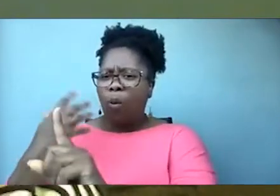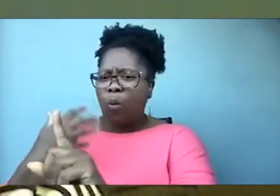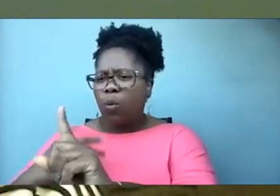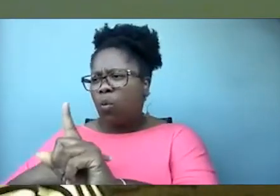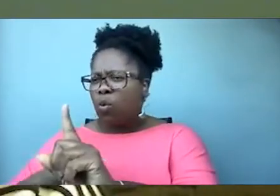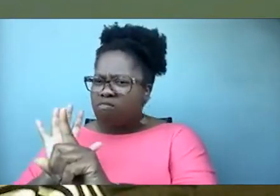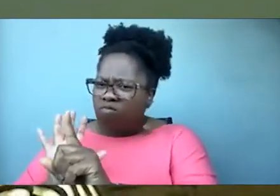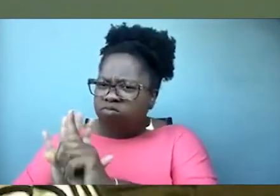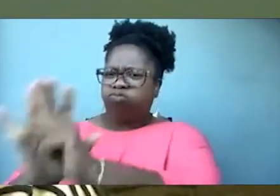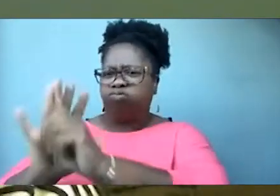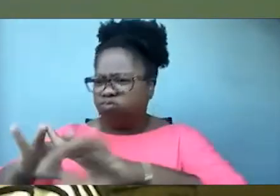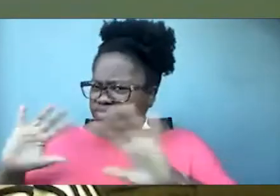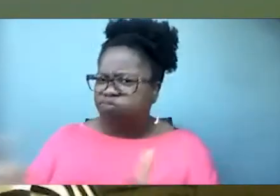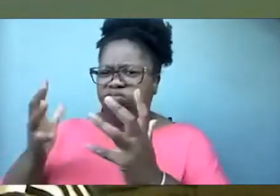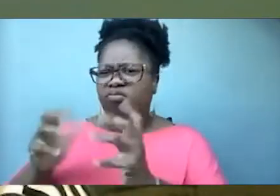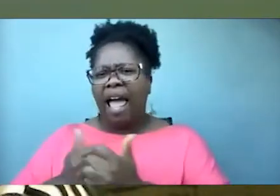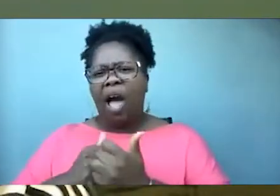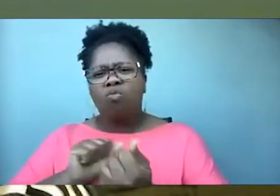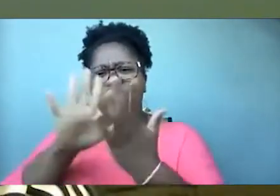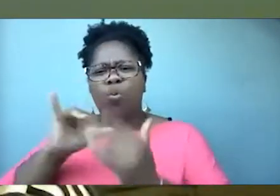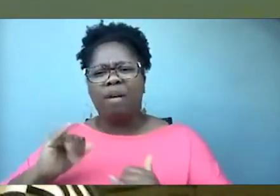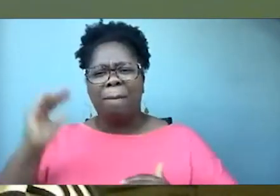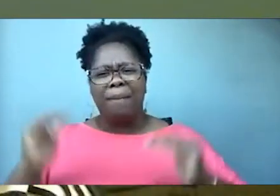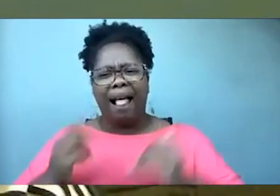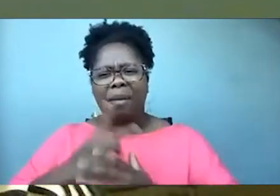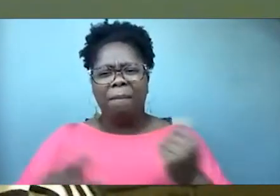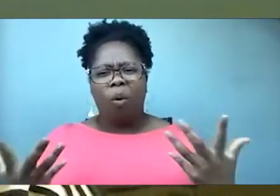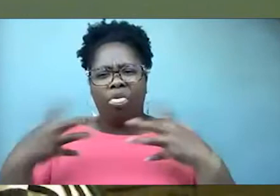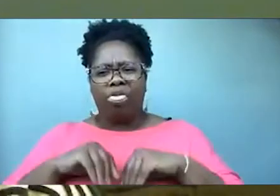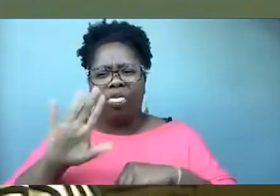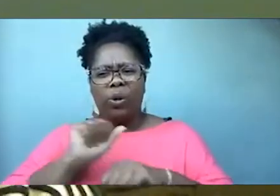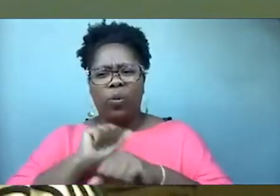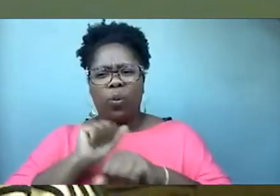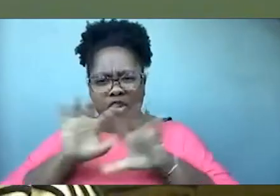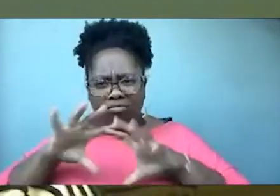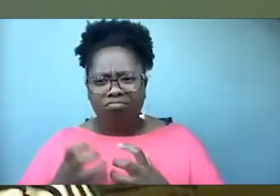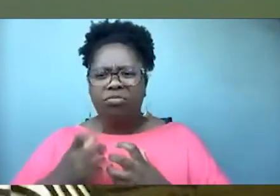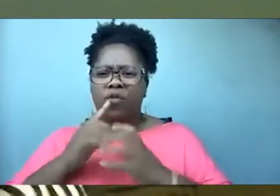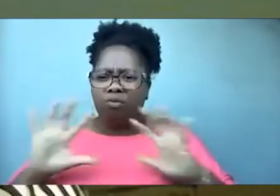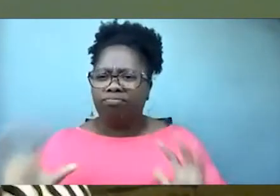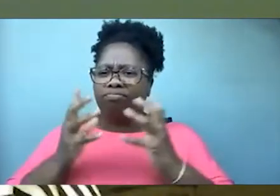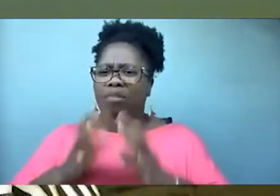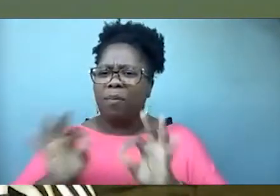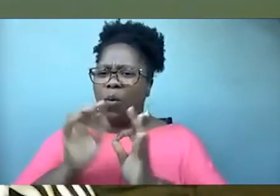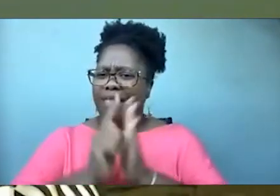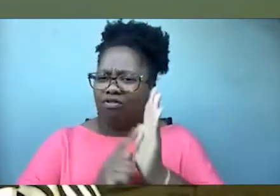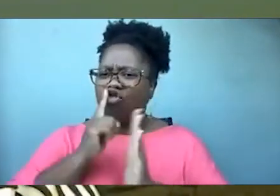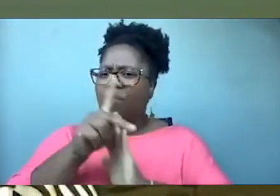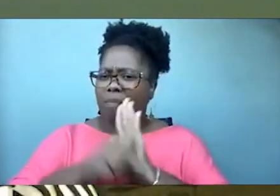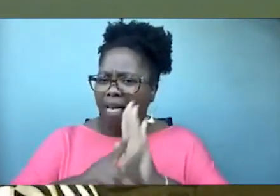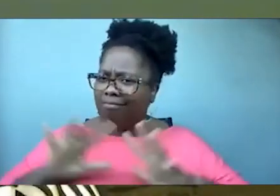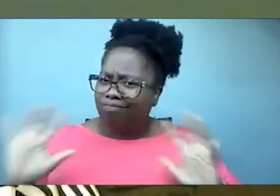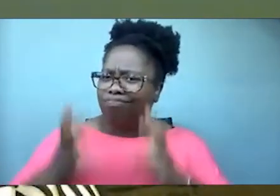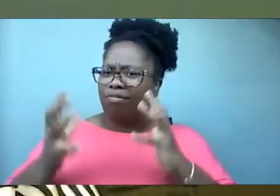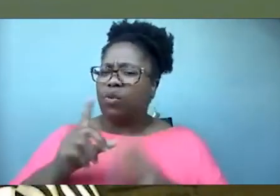such important legislation and policy forward in ways that really result in tangible change as it relates to environmental